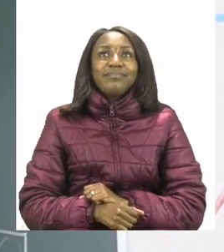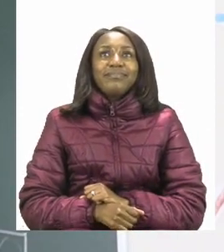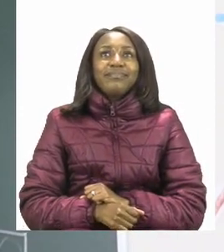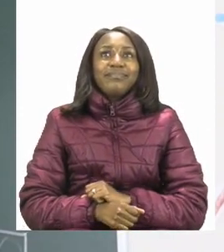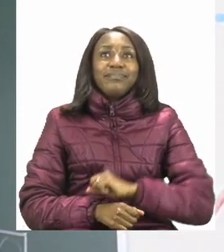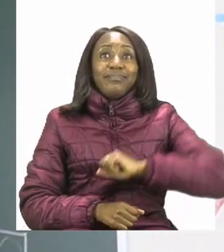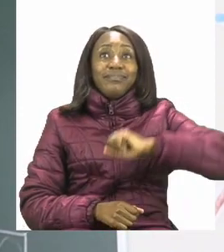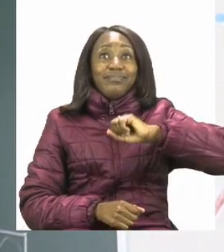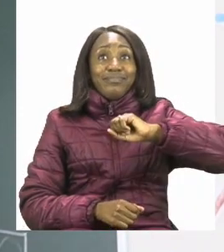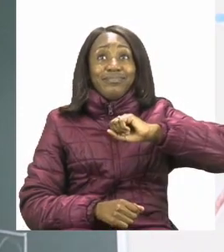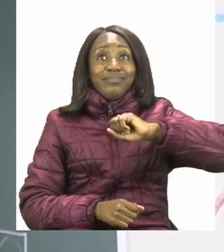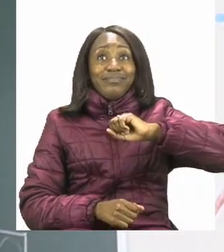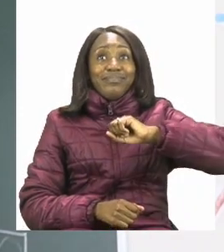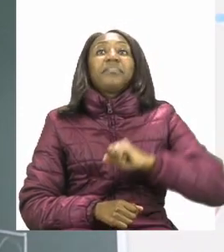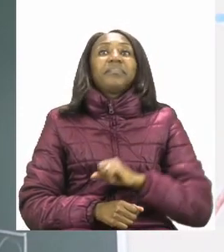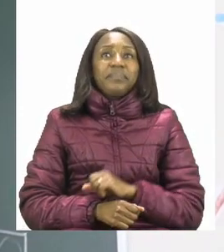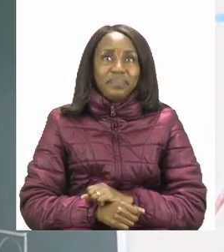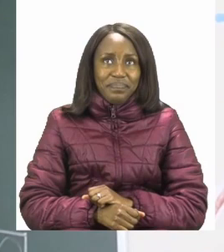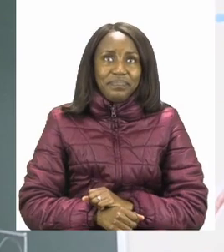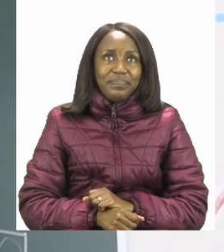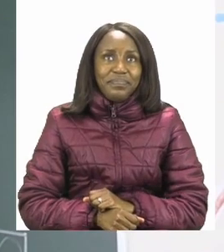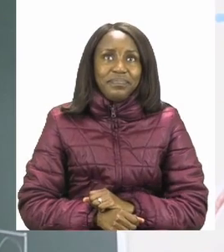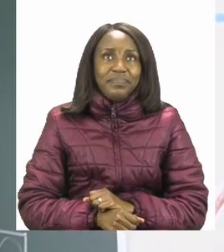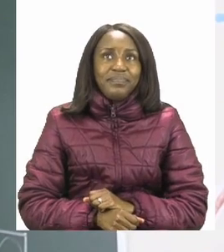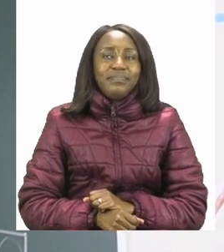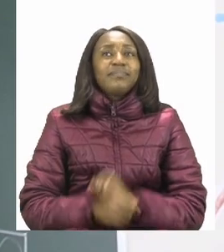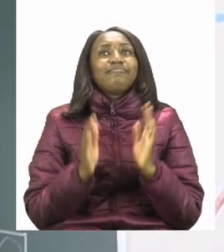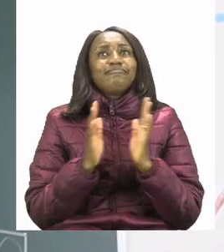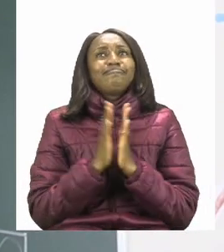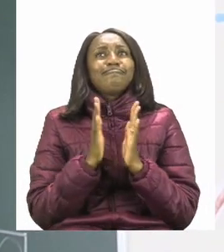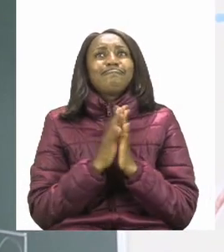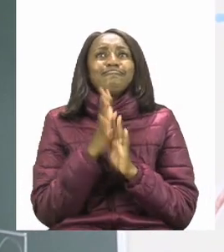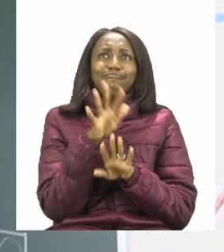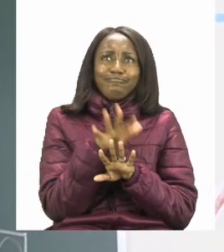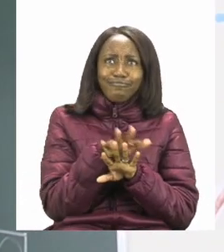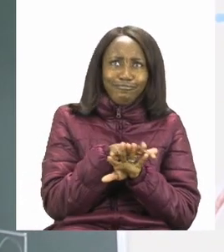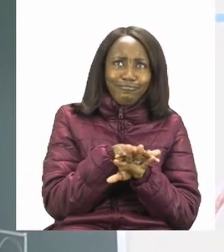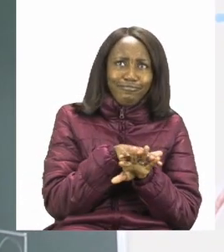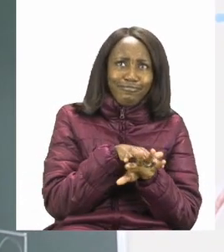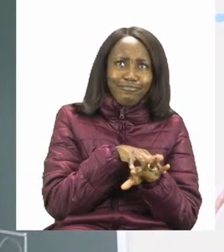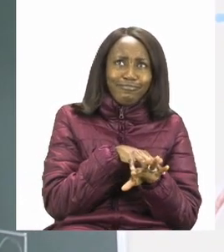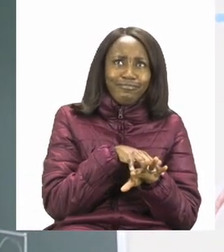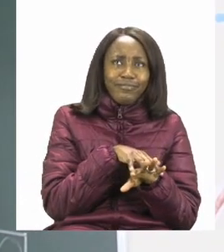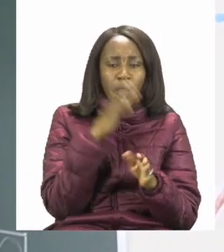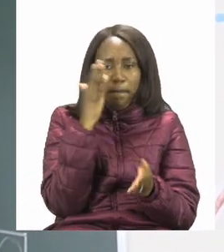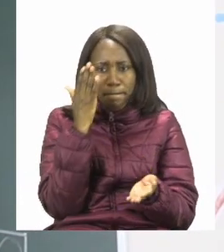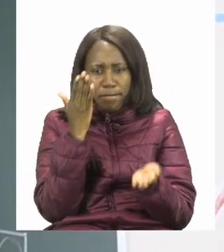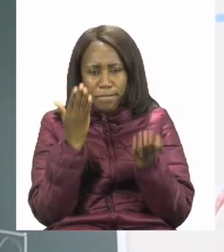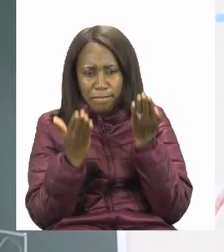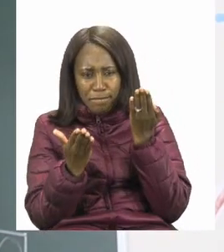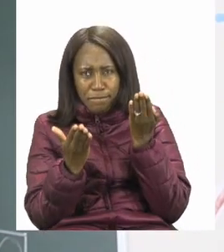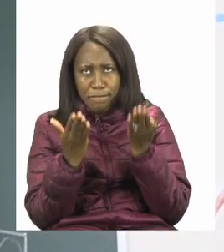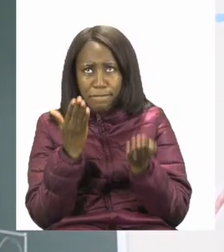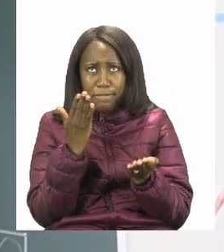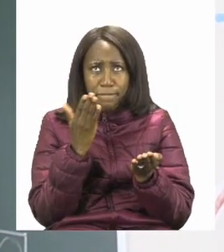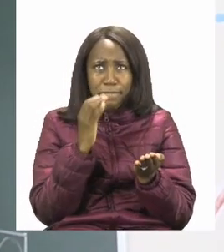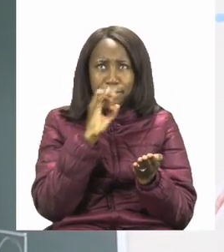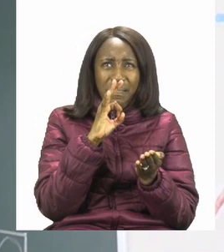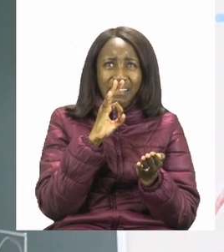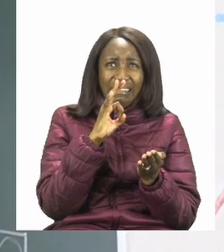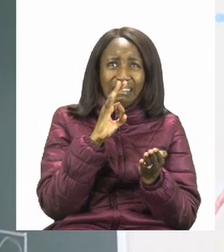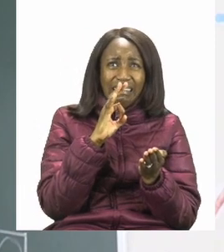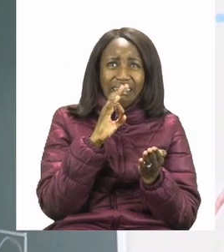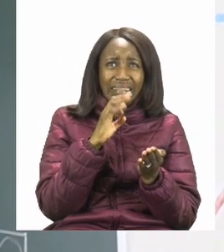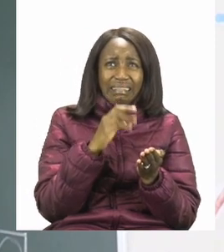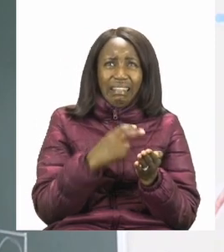eat 80. So take your time on this one. Make sure you compare your numbers. And if you get stuck, don't worry. You can